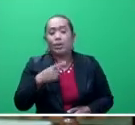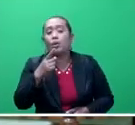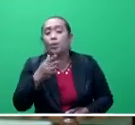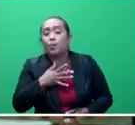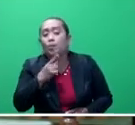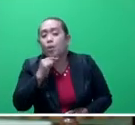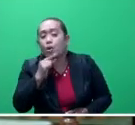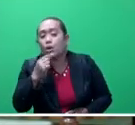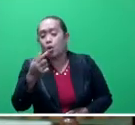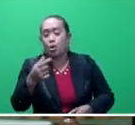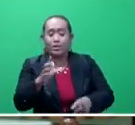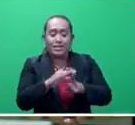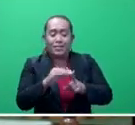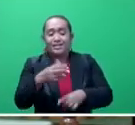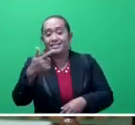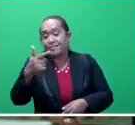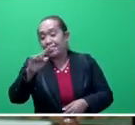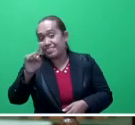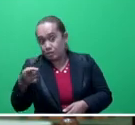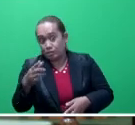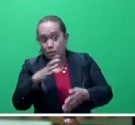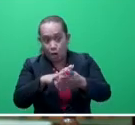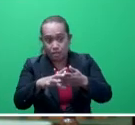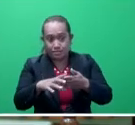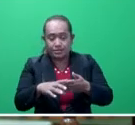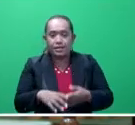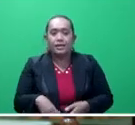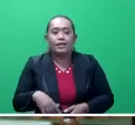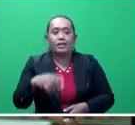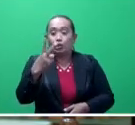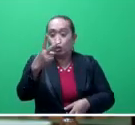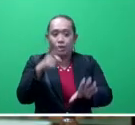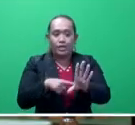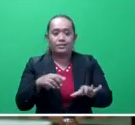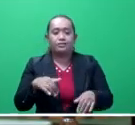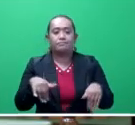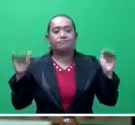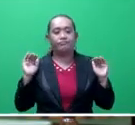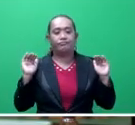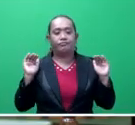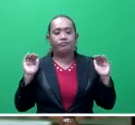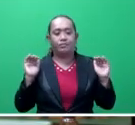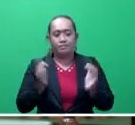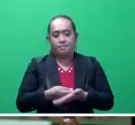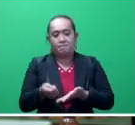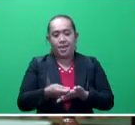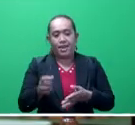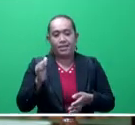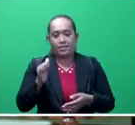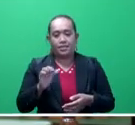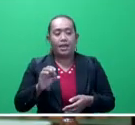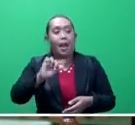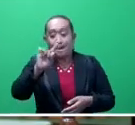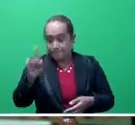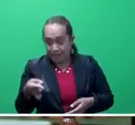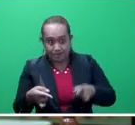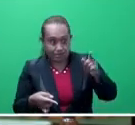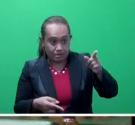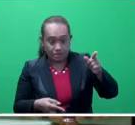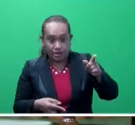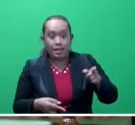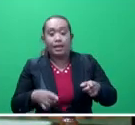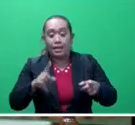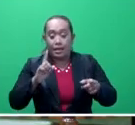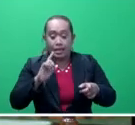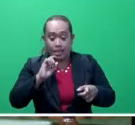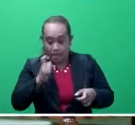$7,000. The first 2 years, I don't make any repayments because government is paying my interest rate for me. In the following year, after